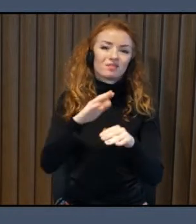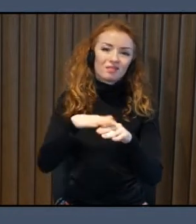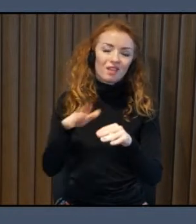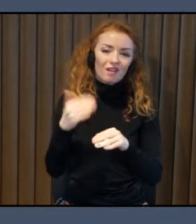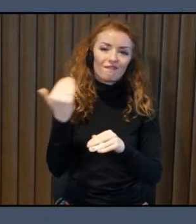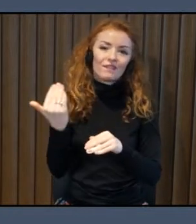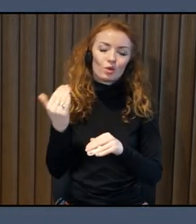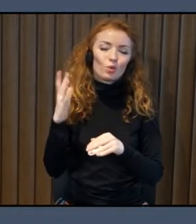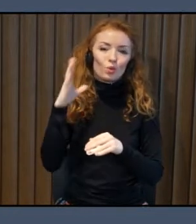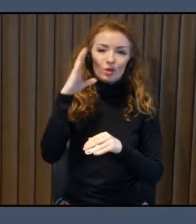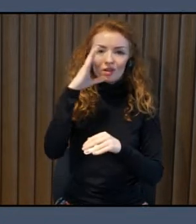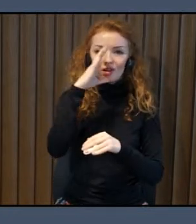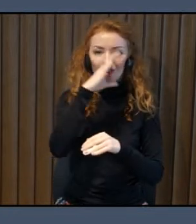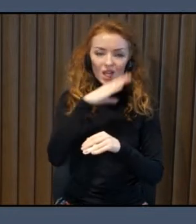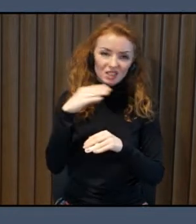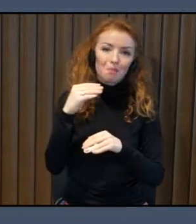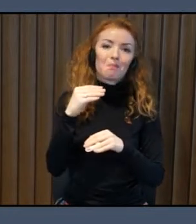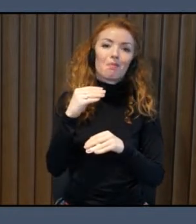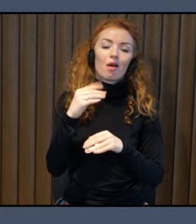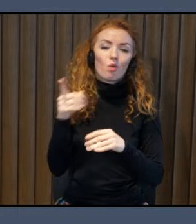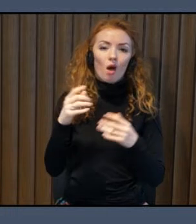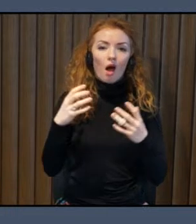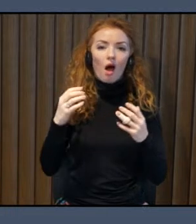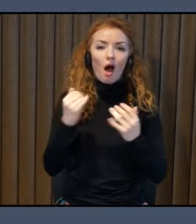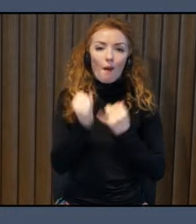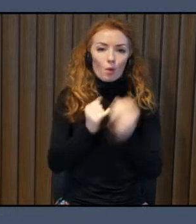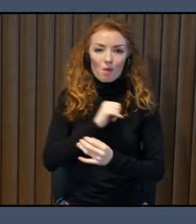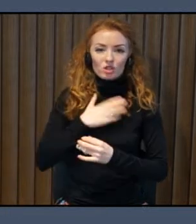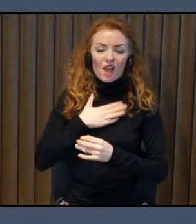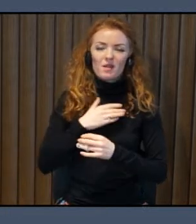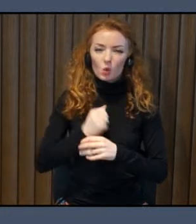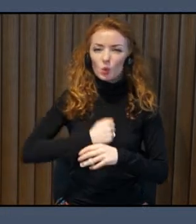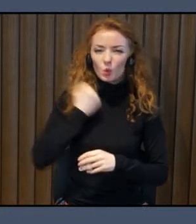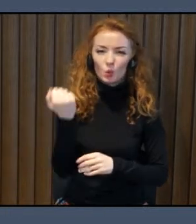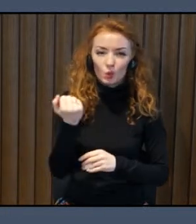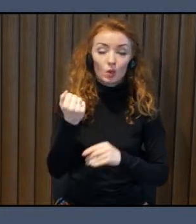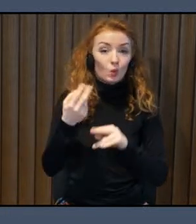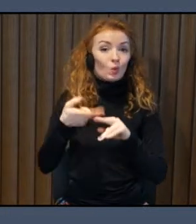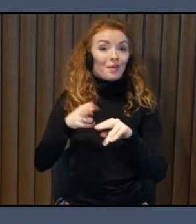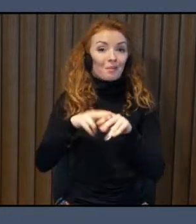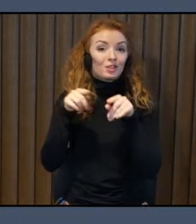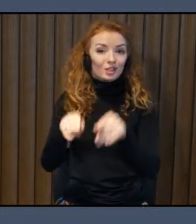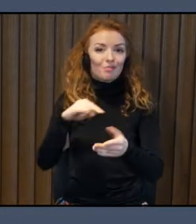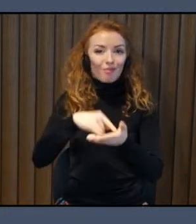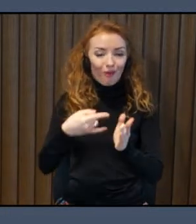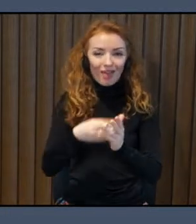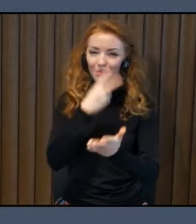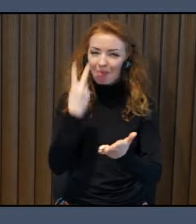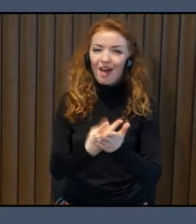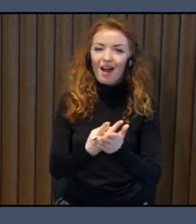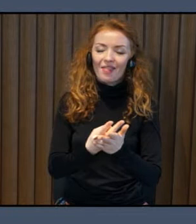who need support for people who cannot care